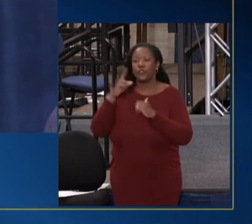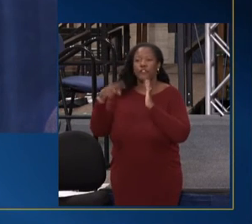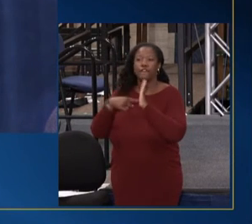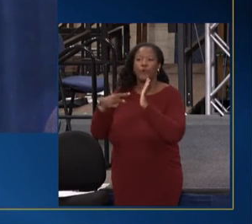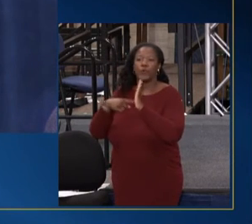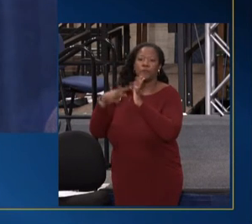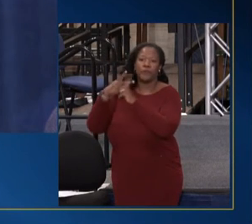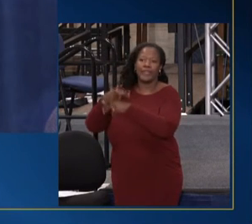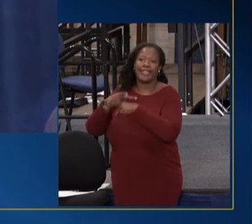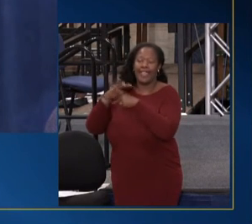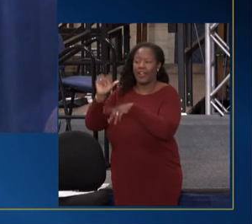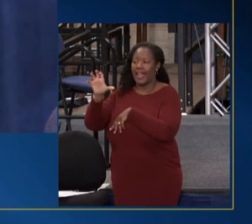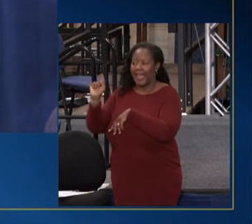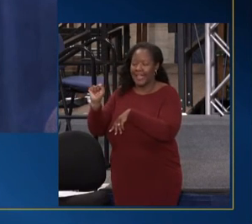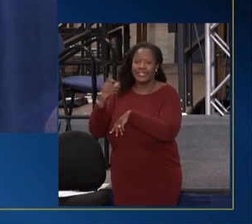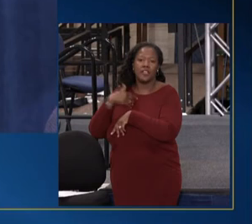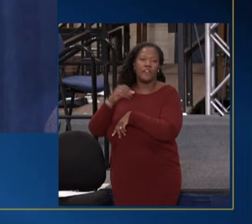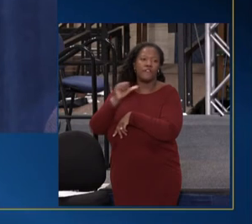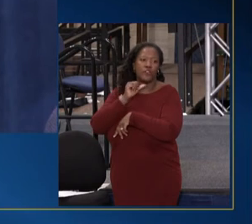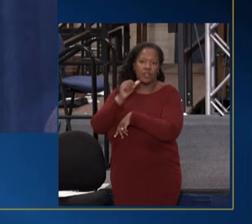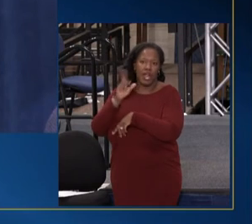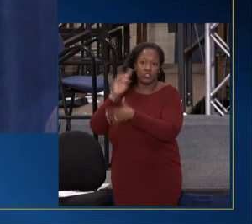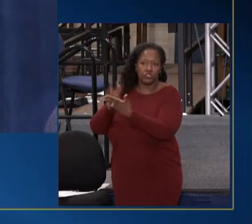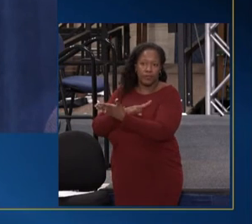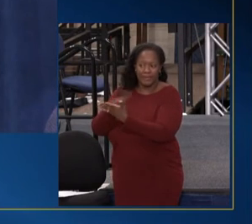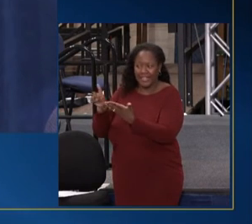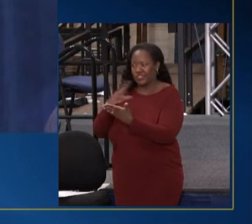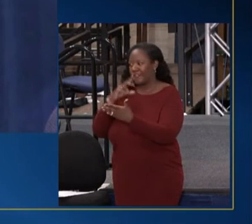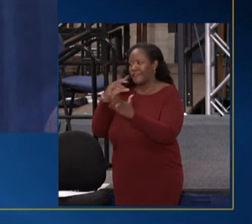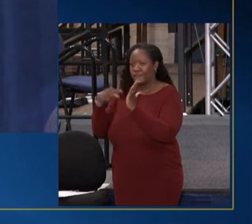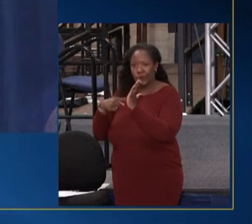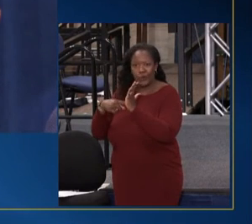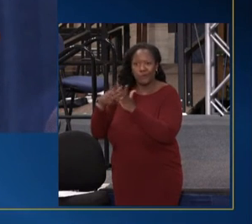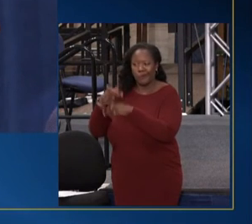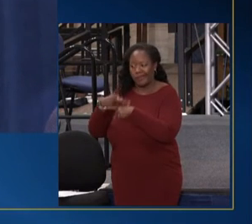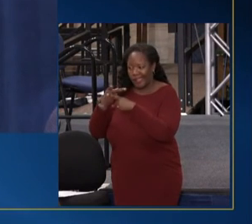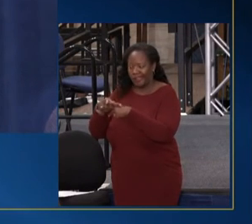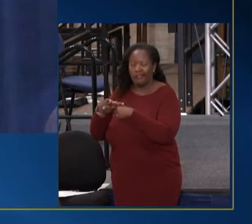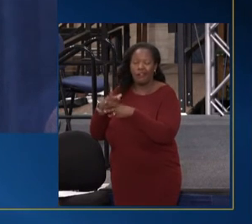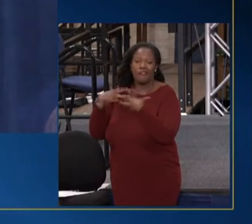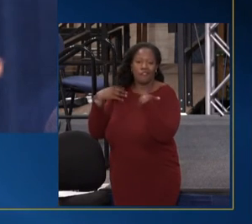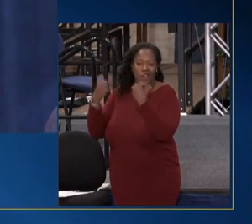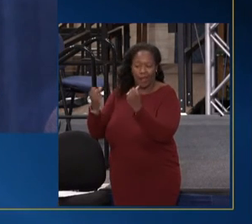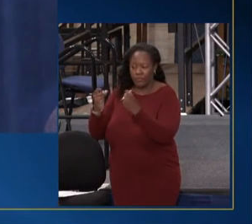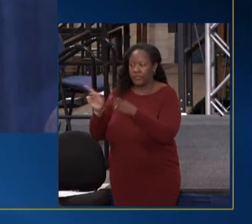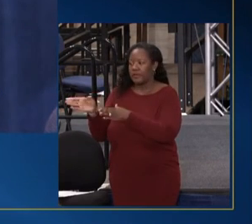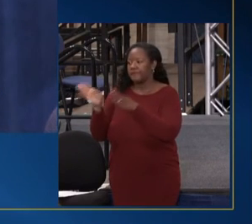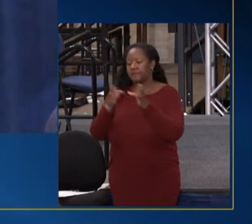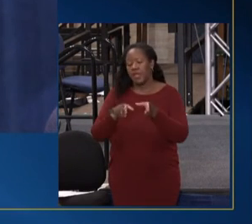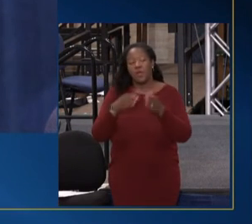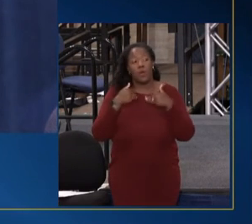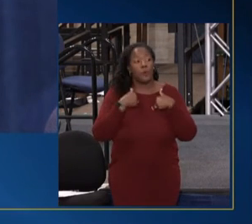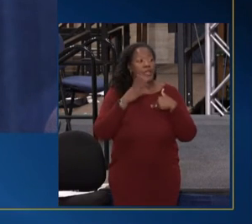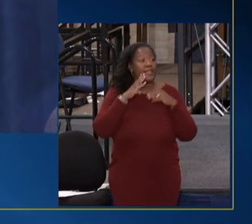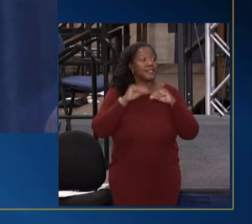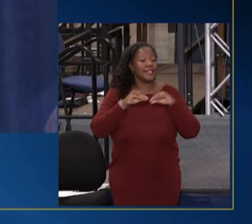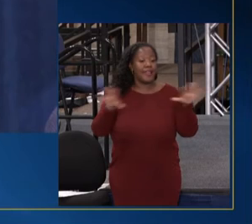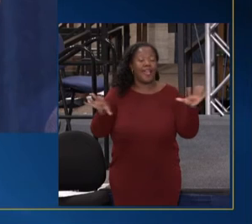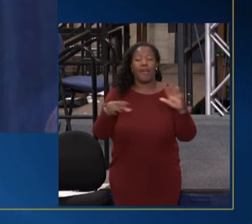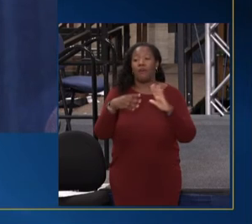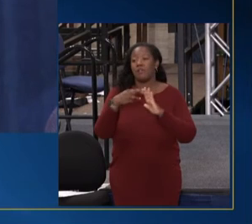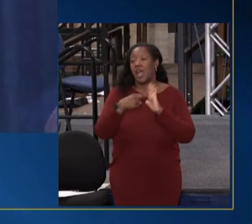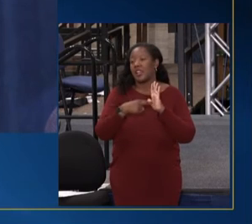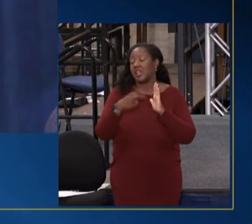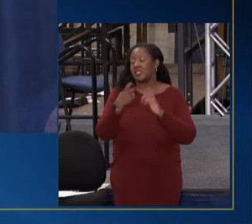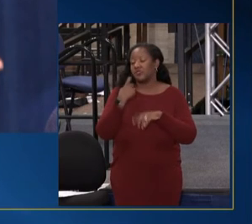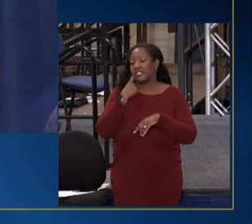which is non-discrimination in health programs and activities. We have a lot of work in that area. We put out guidance last year. We've been